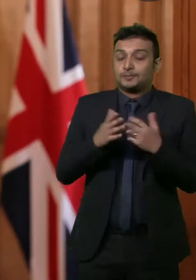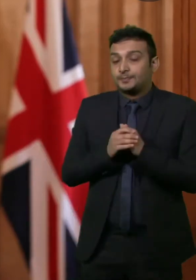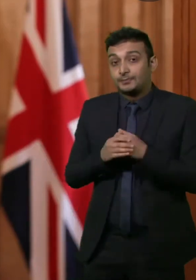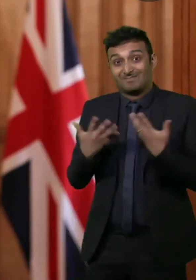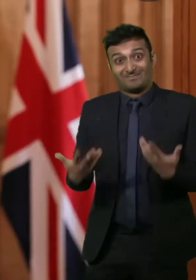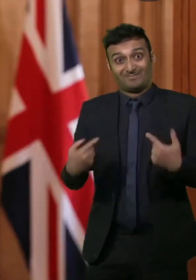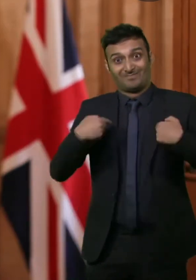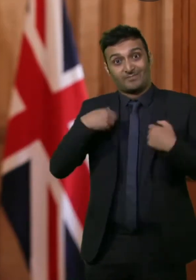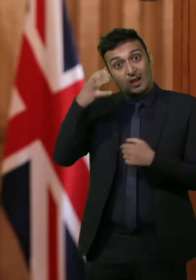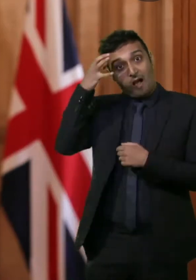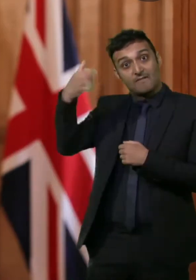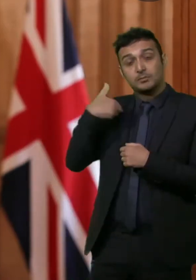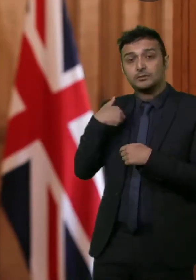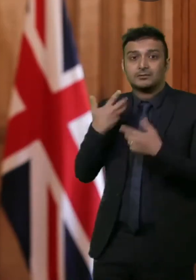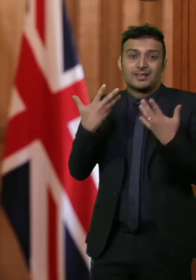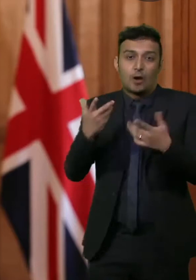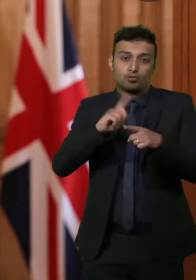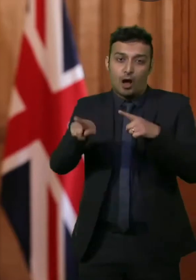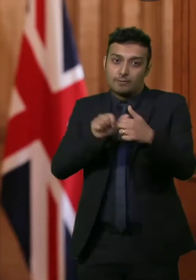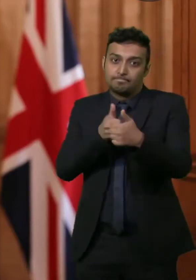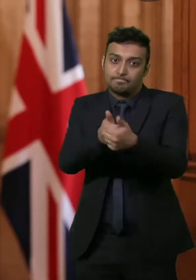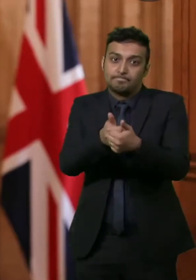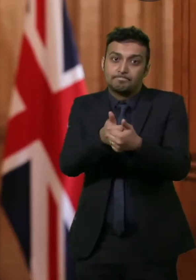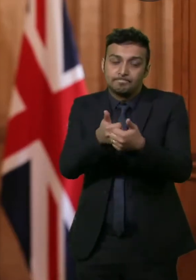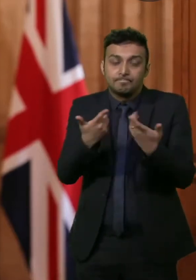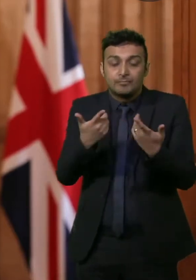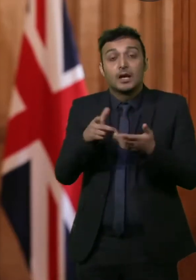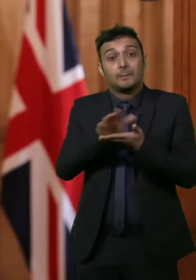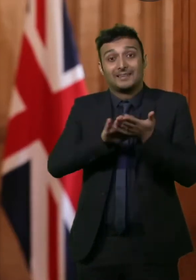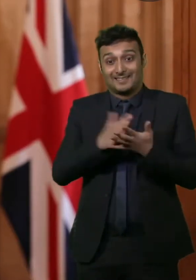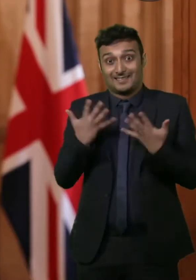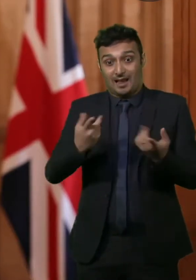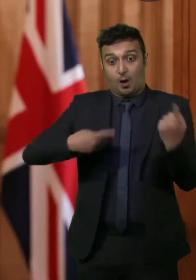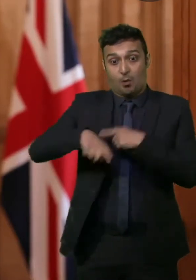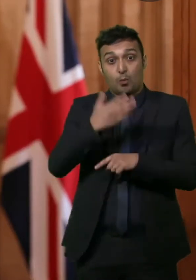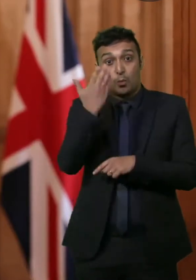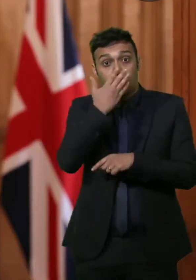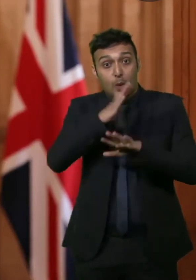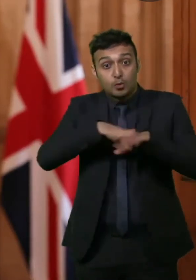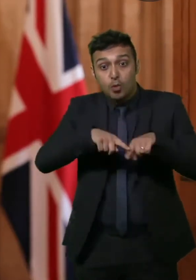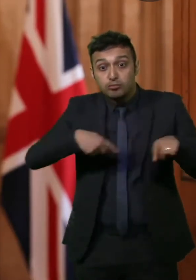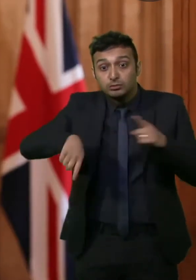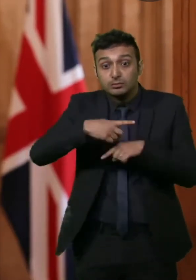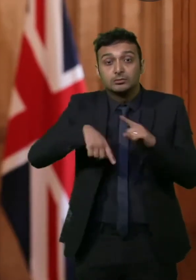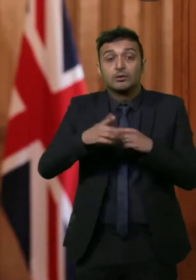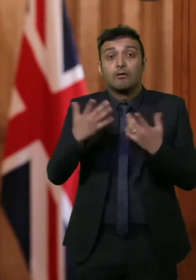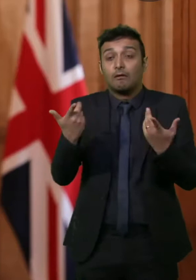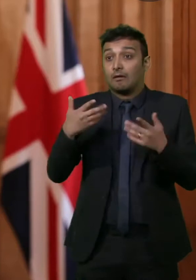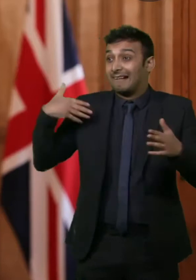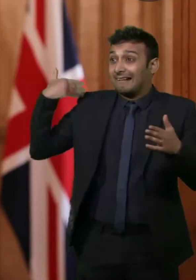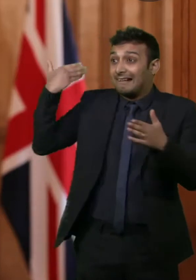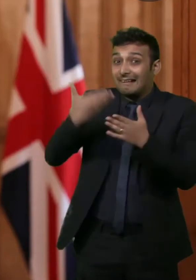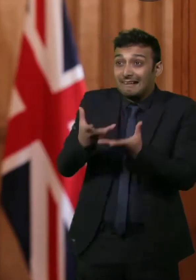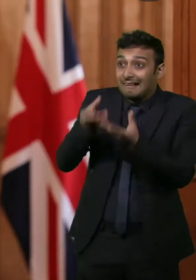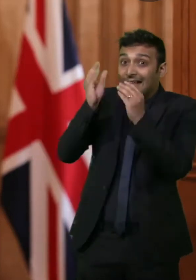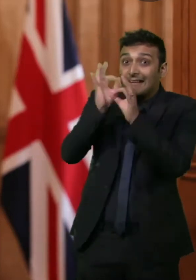on our school children not only catch up on lost learning, but take the biggest possible step forwards